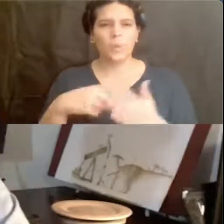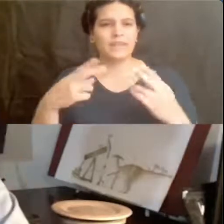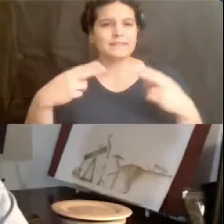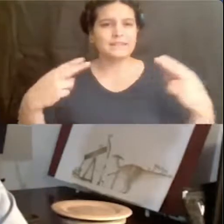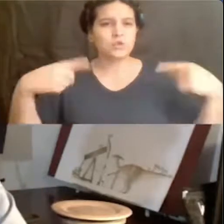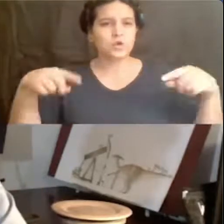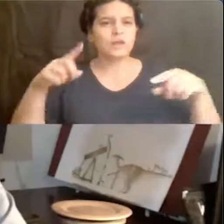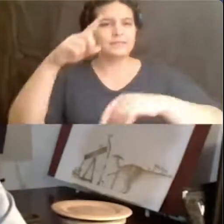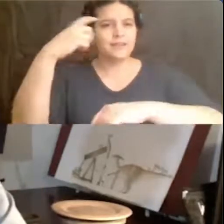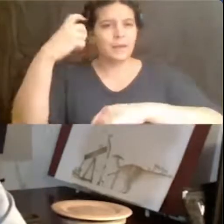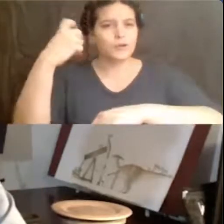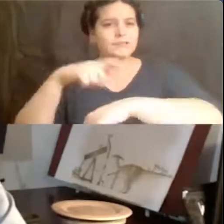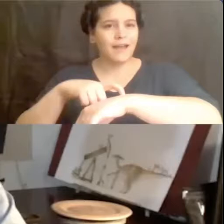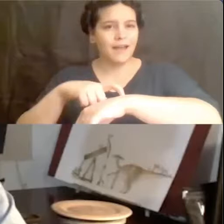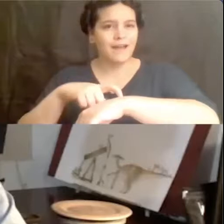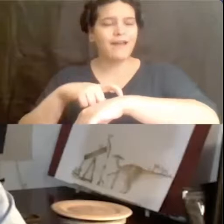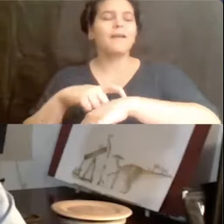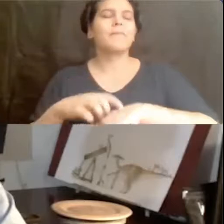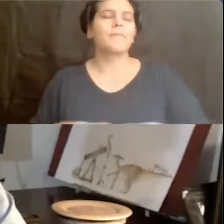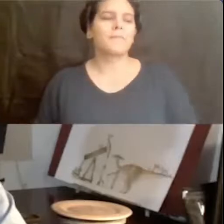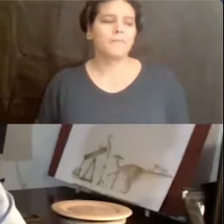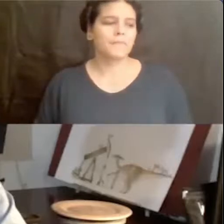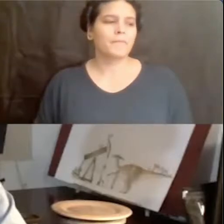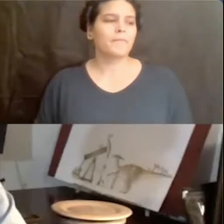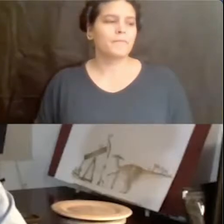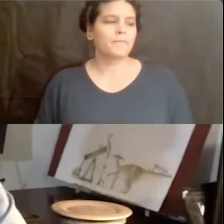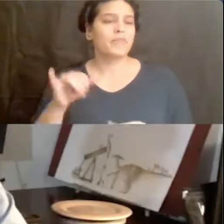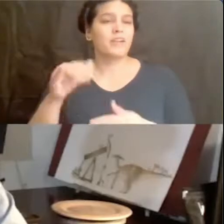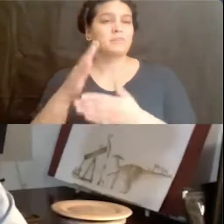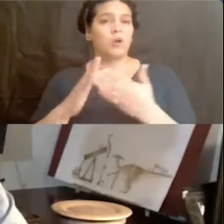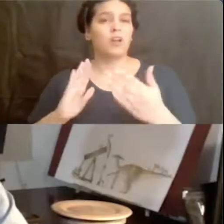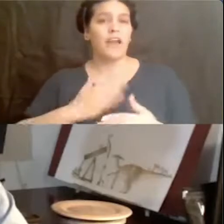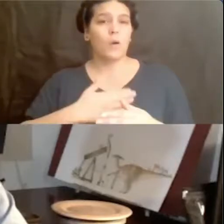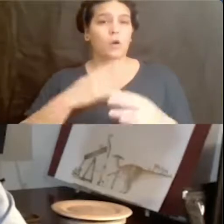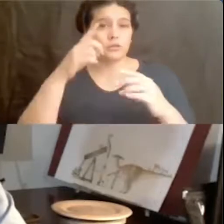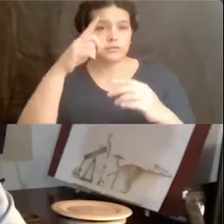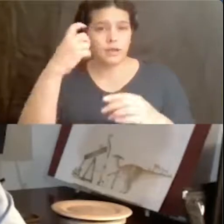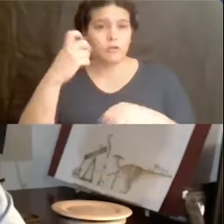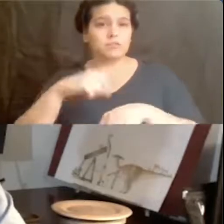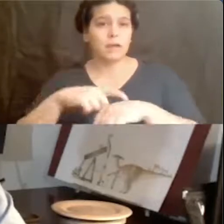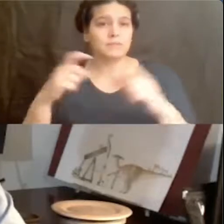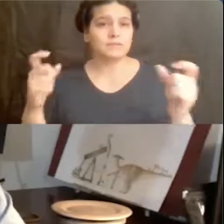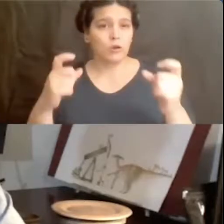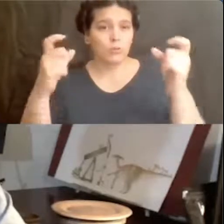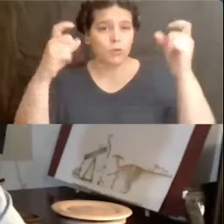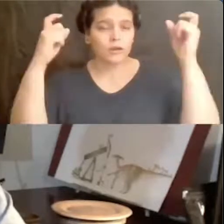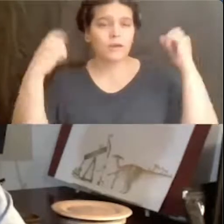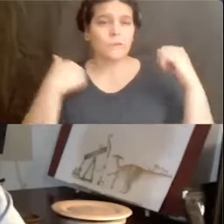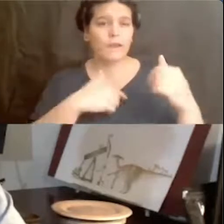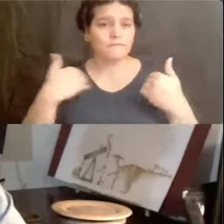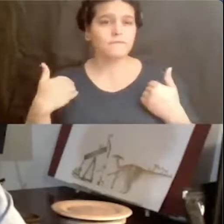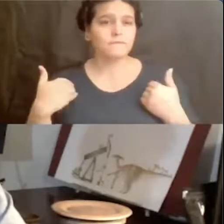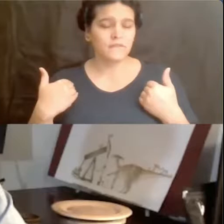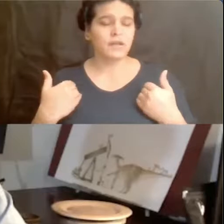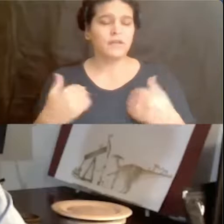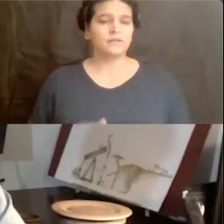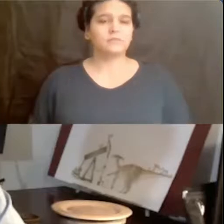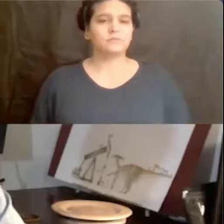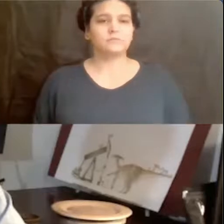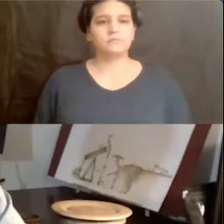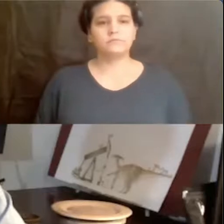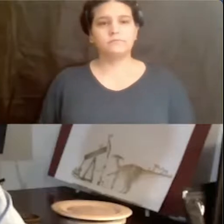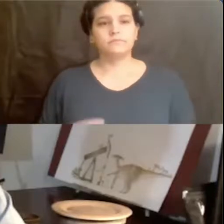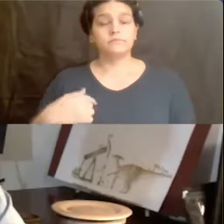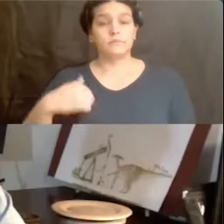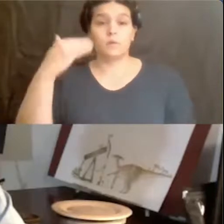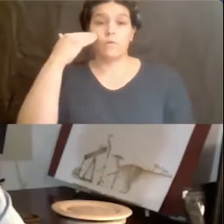summer. It's part of one of our summertime ceremonies that we have. And I know I have a